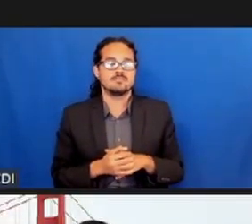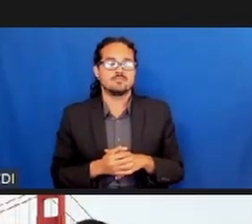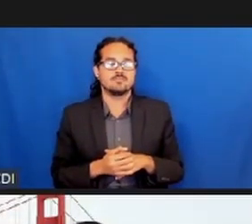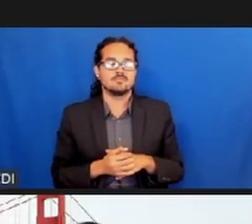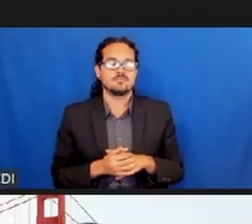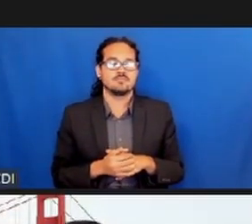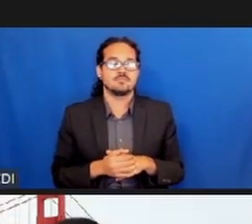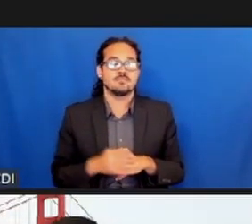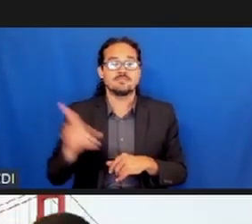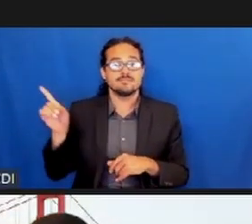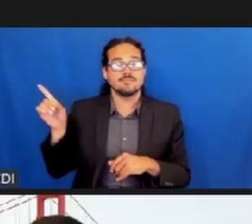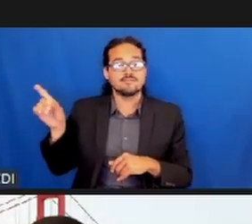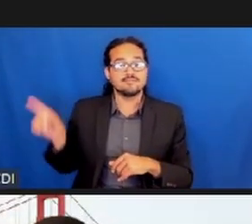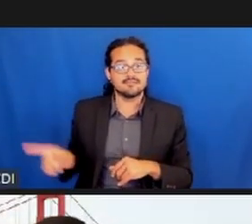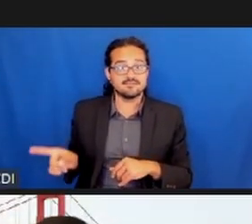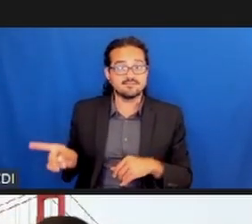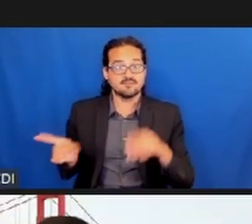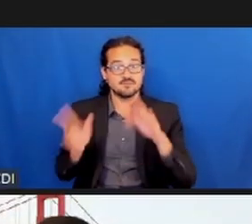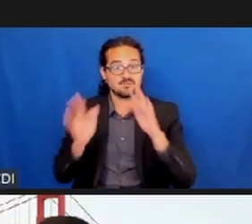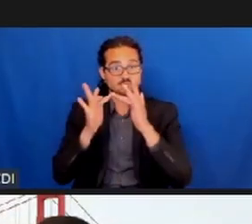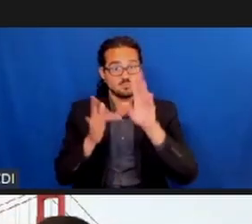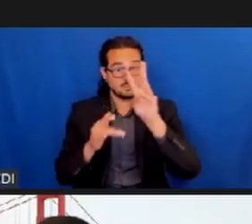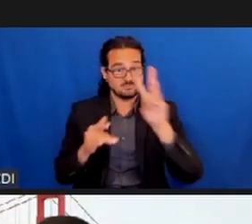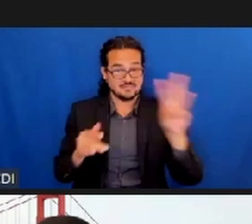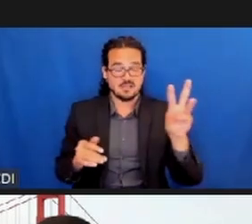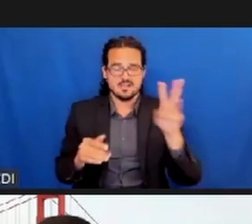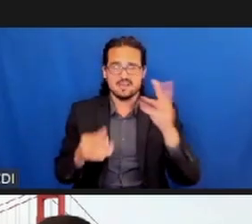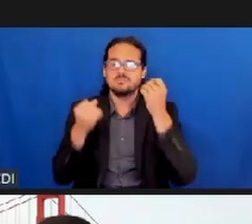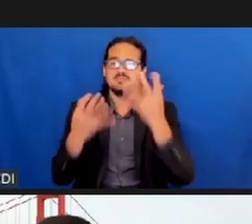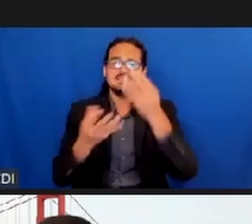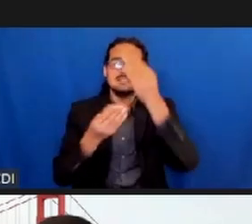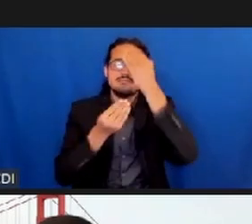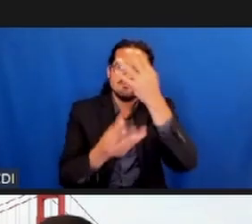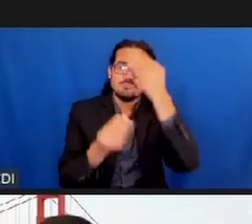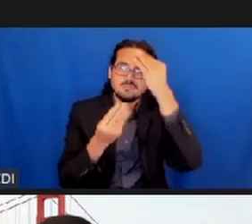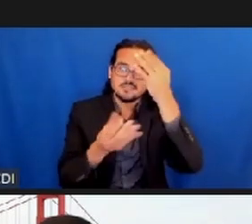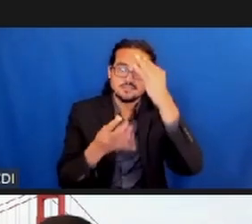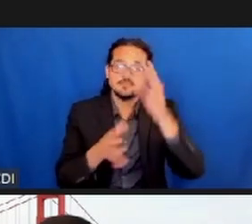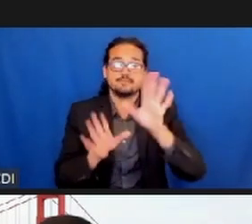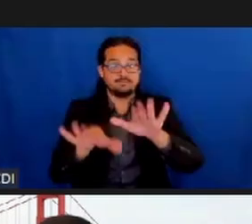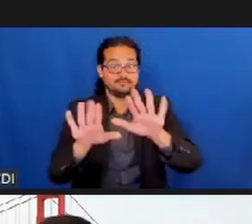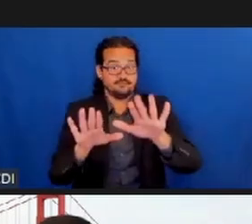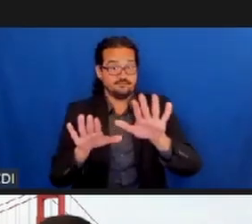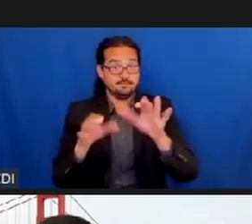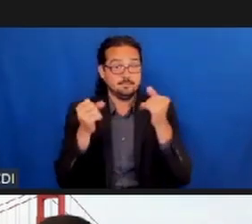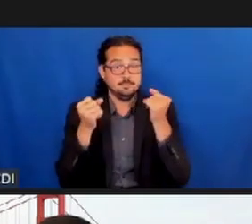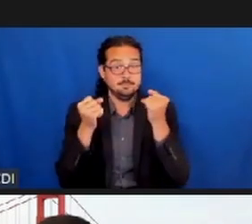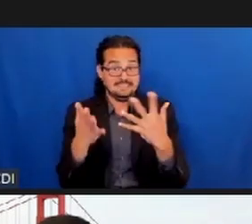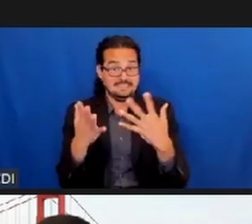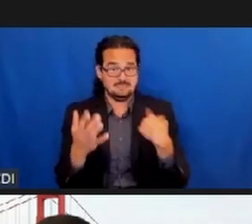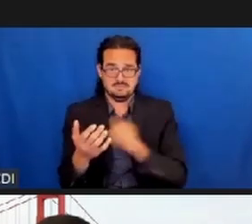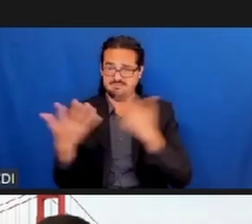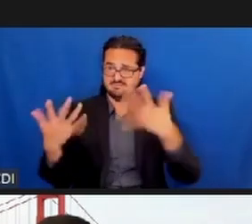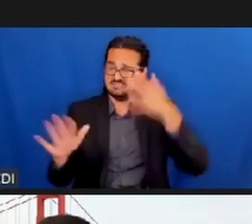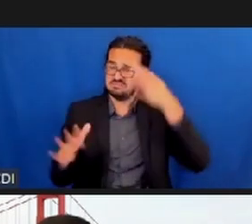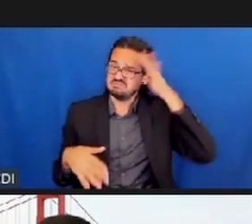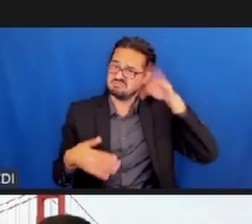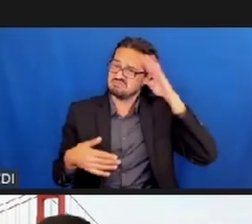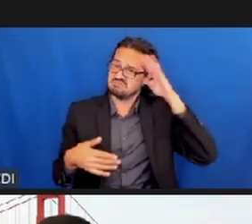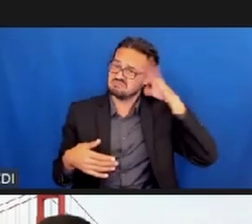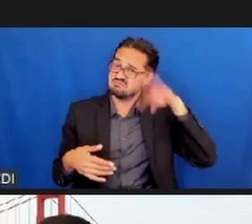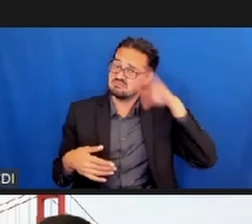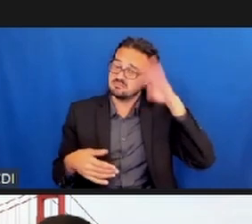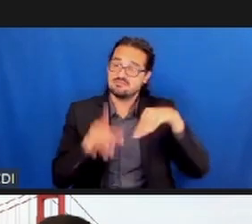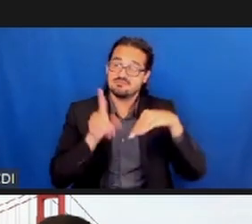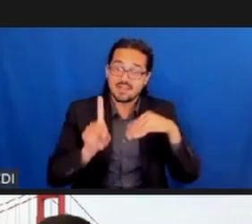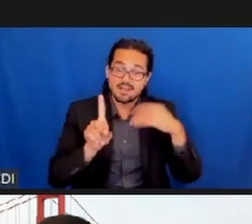Now, as you heard, there's a lot of things that we do know, and there are many things that we still do not know and are